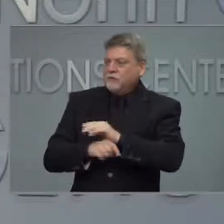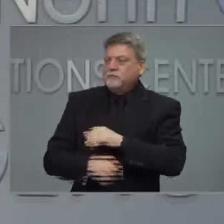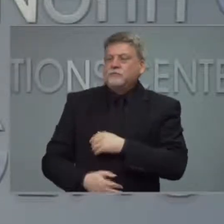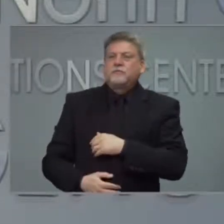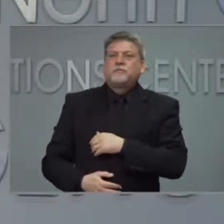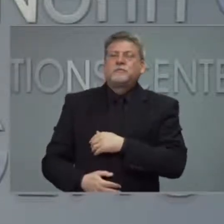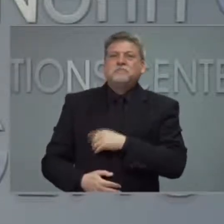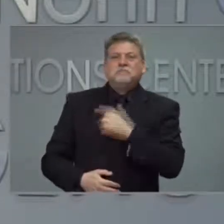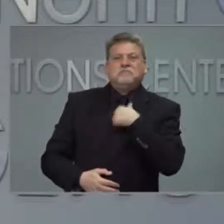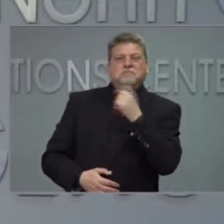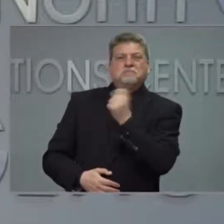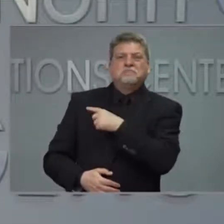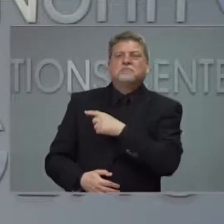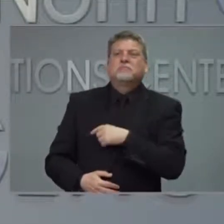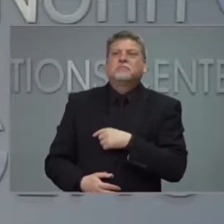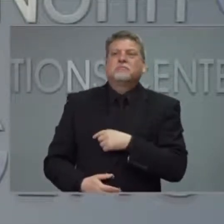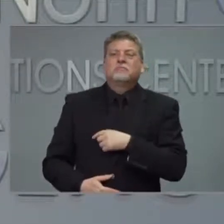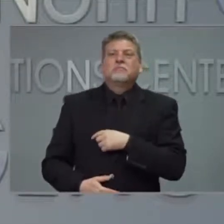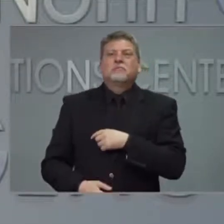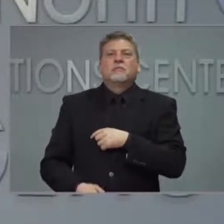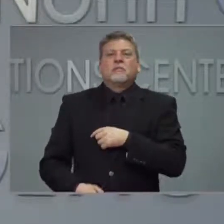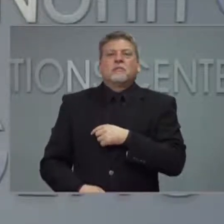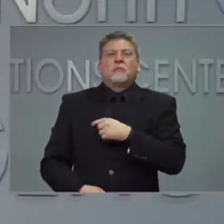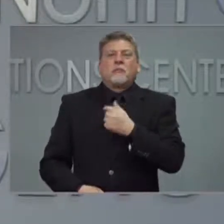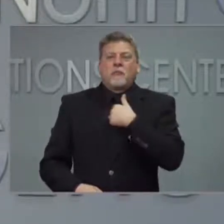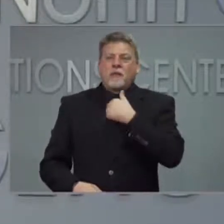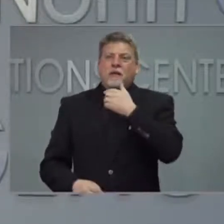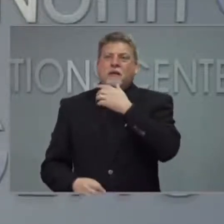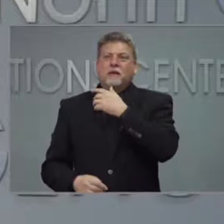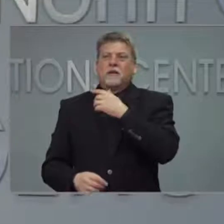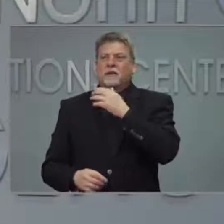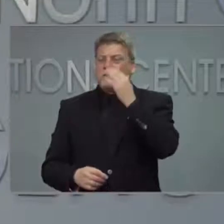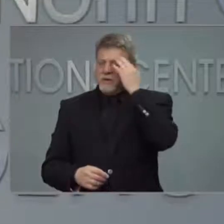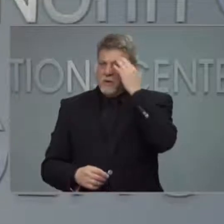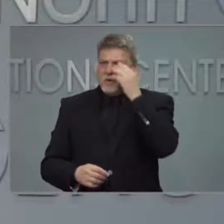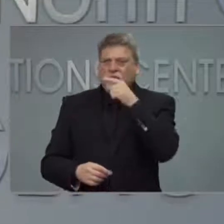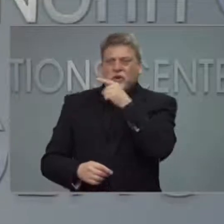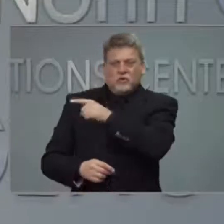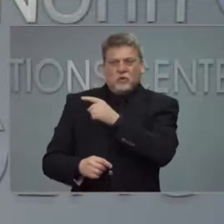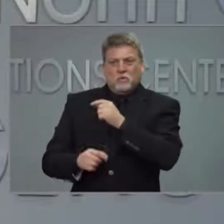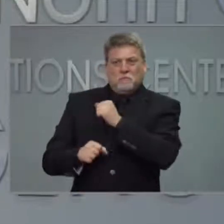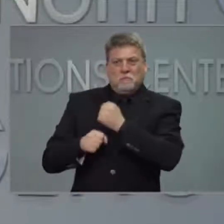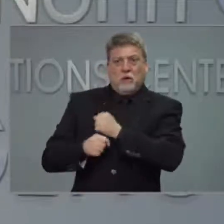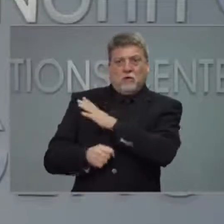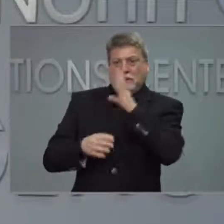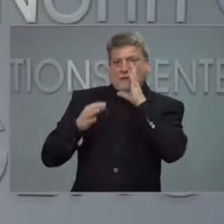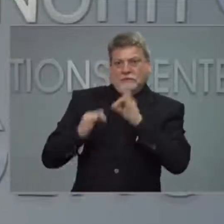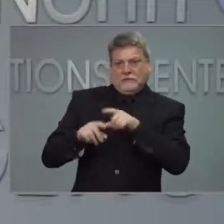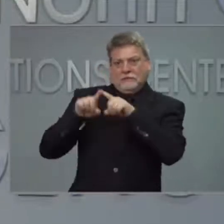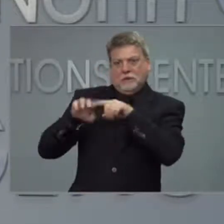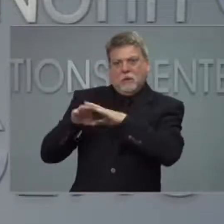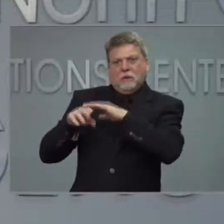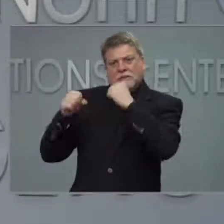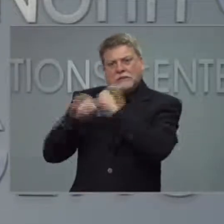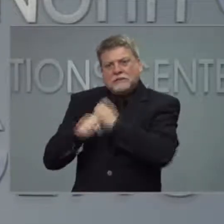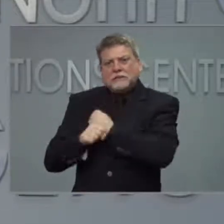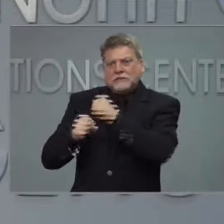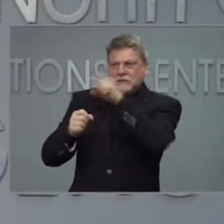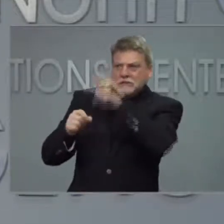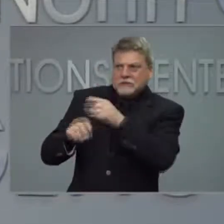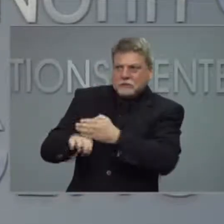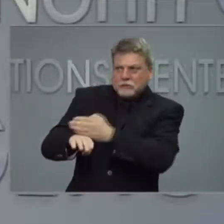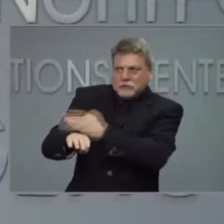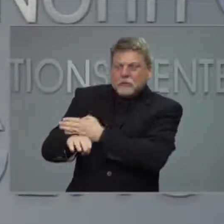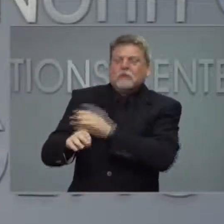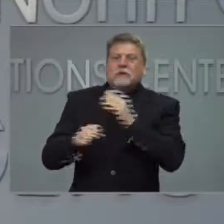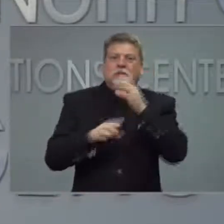WRAL. I know you referenced the improving metrics when you make these decisions. How much do you base your decision